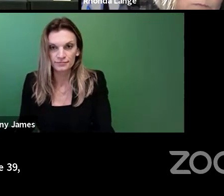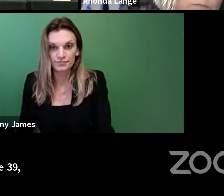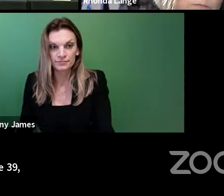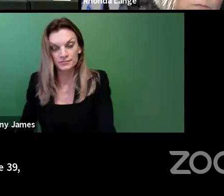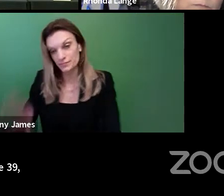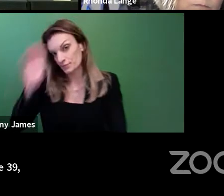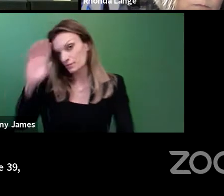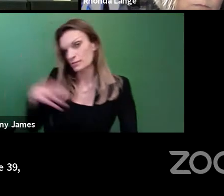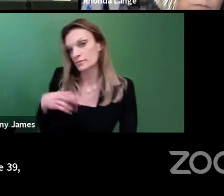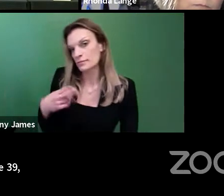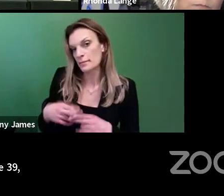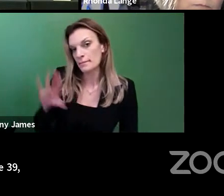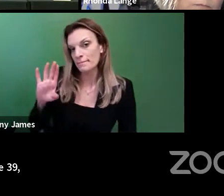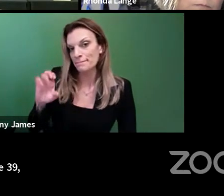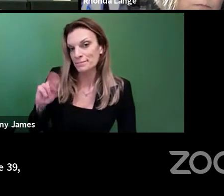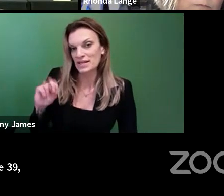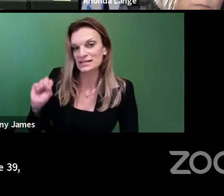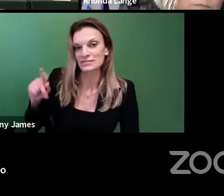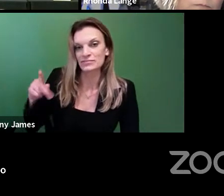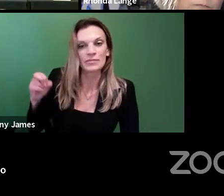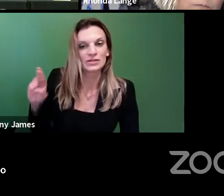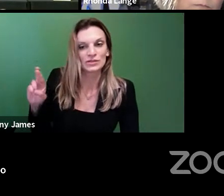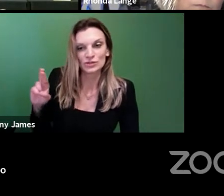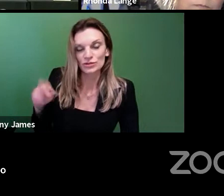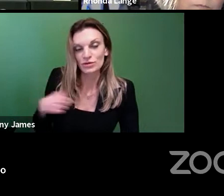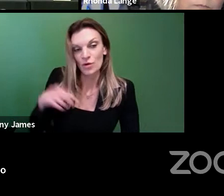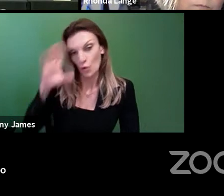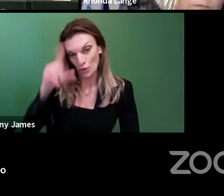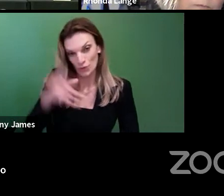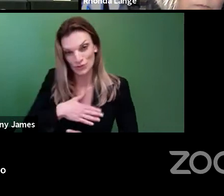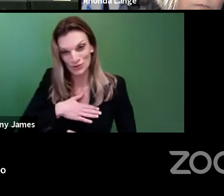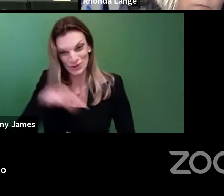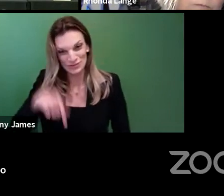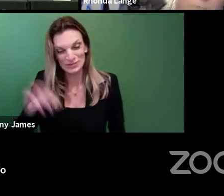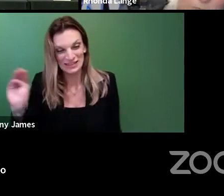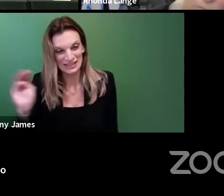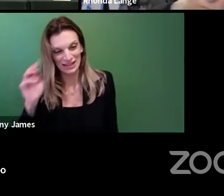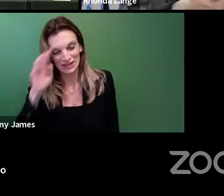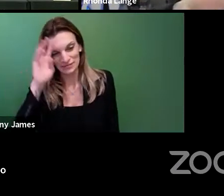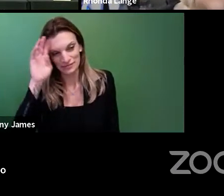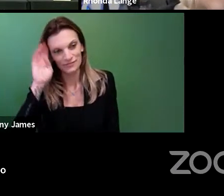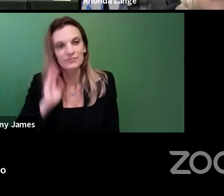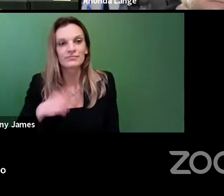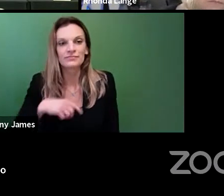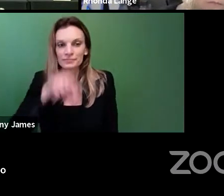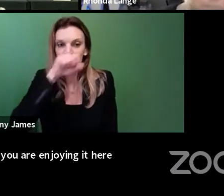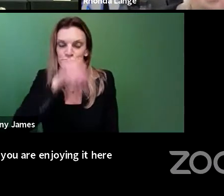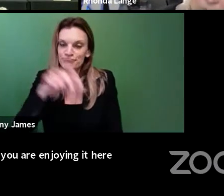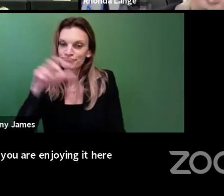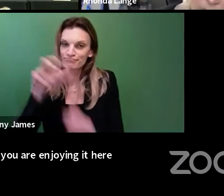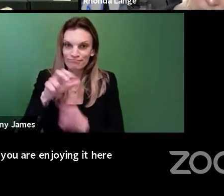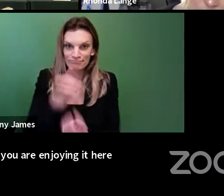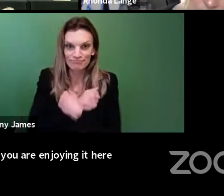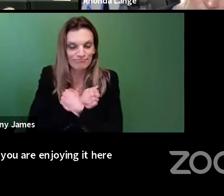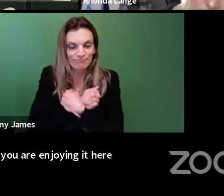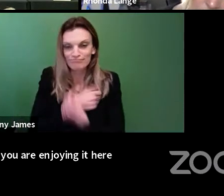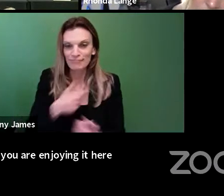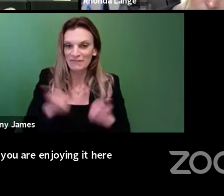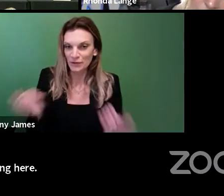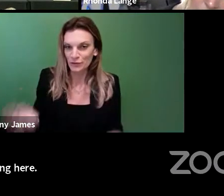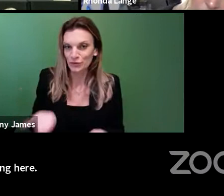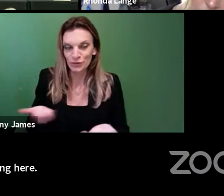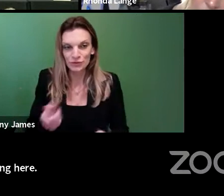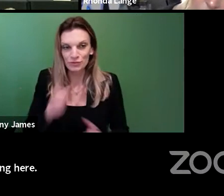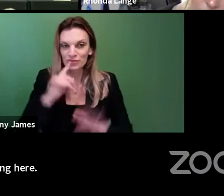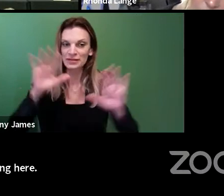Hello, my name is Ben Spencer, and I hope you're enjoying it here in Muskegon. I love living here. It's an amazing place.